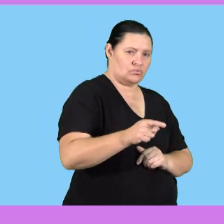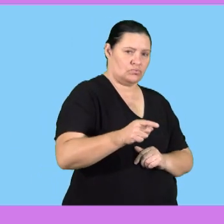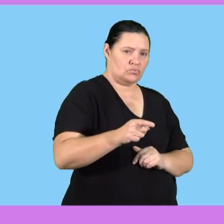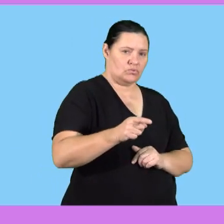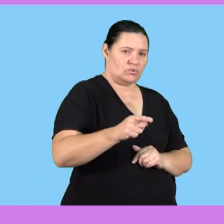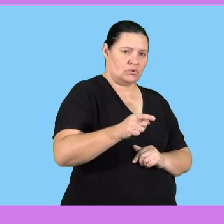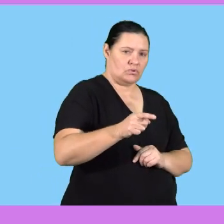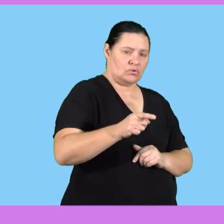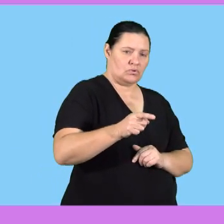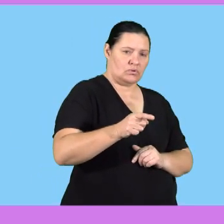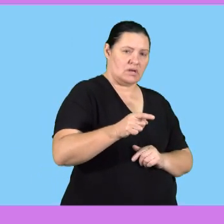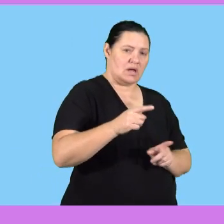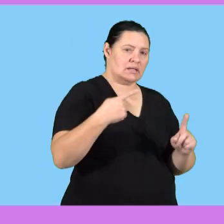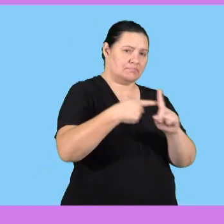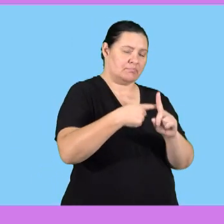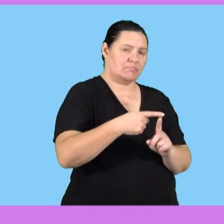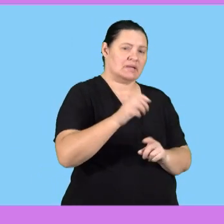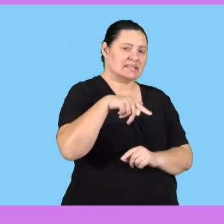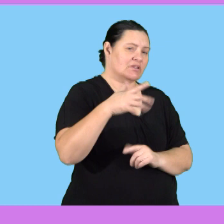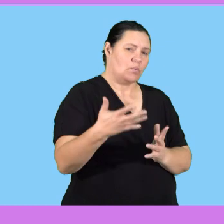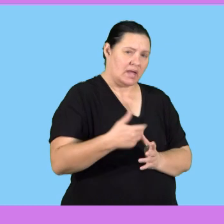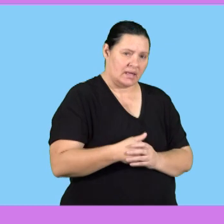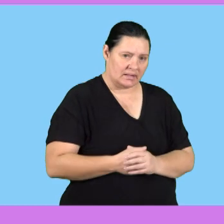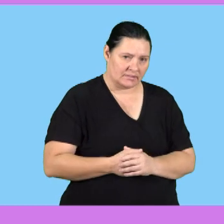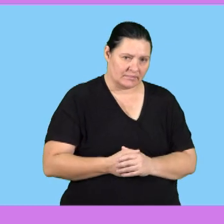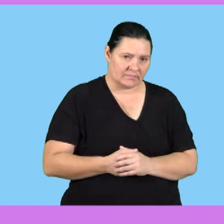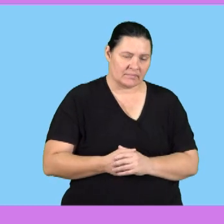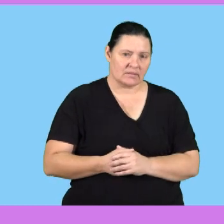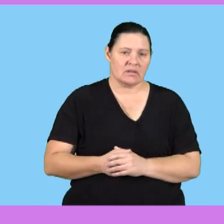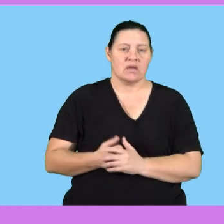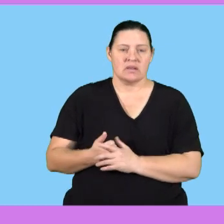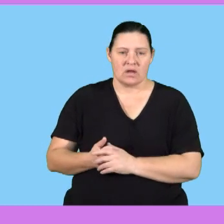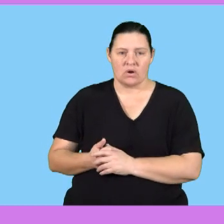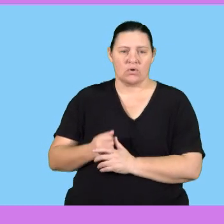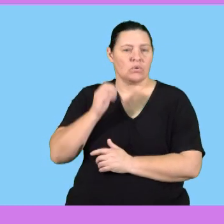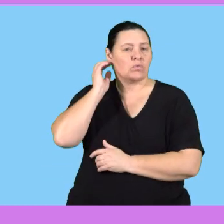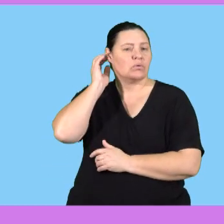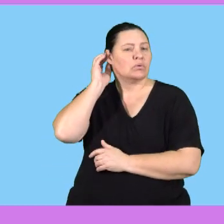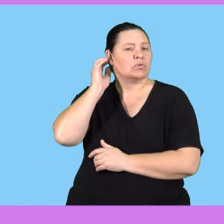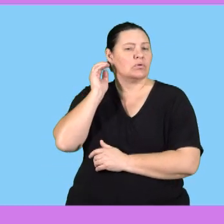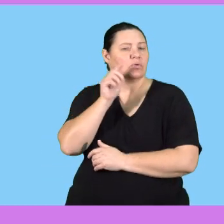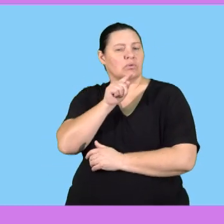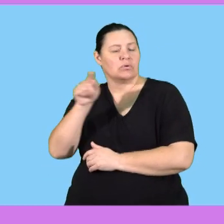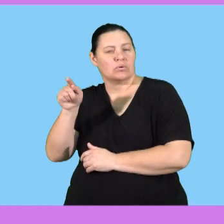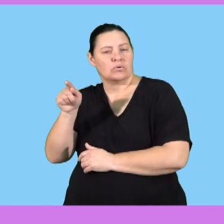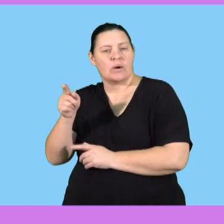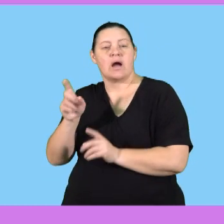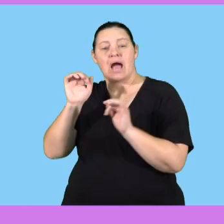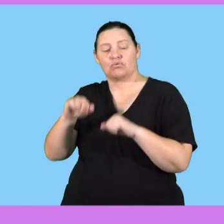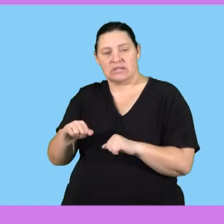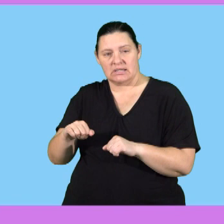percentile until I see where they intersect. We agree they intersect right here. Now I move all the way to my right-hand